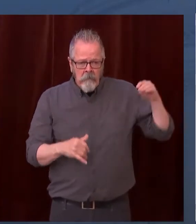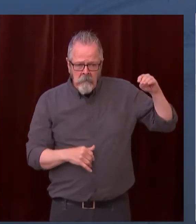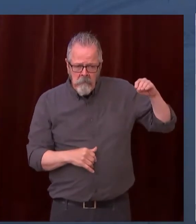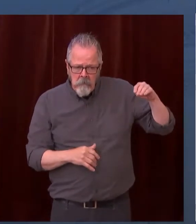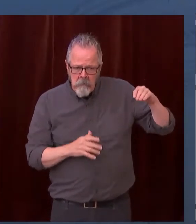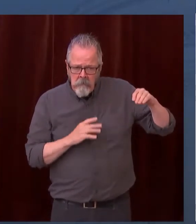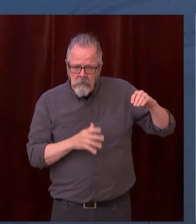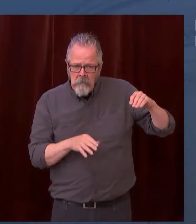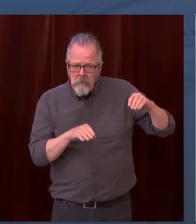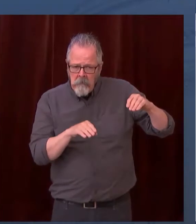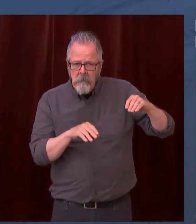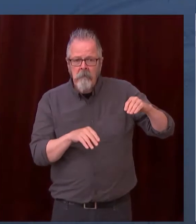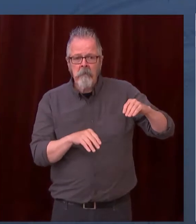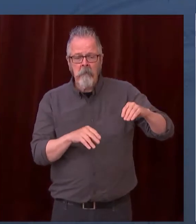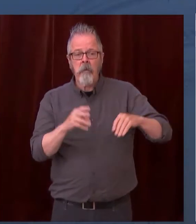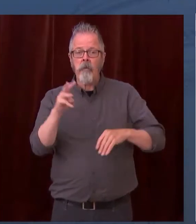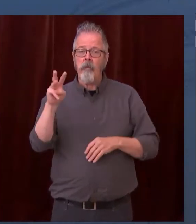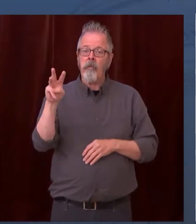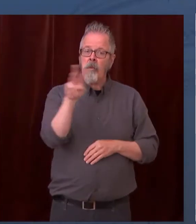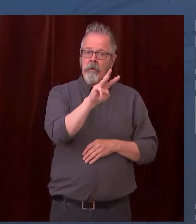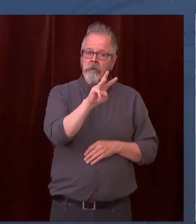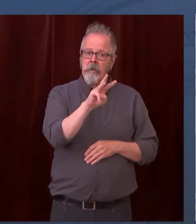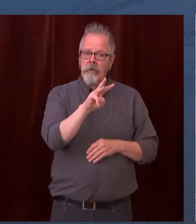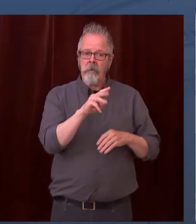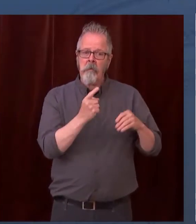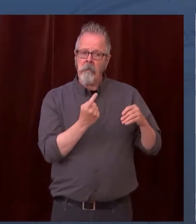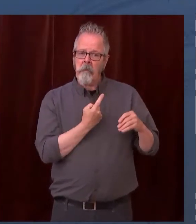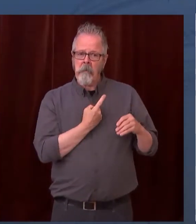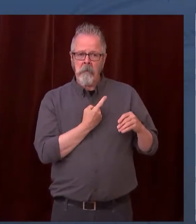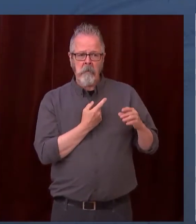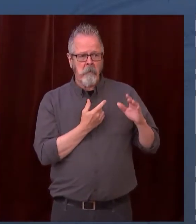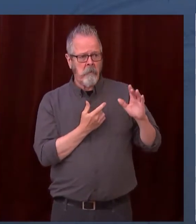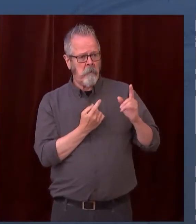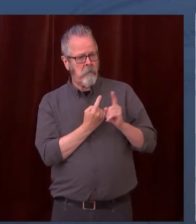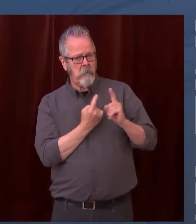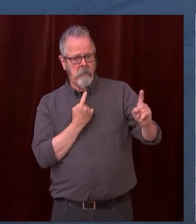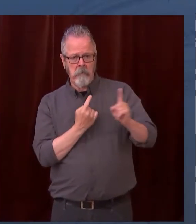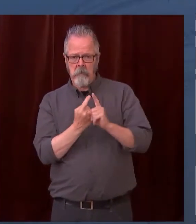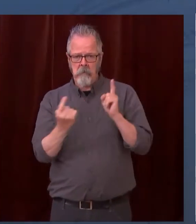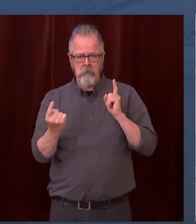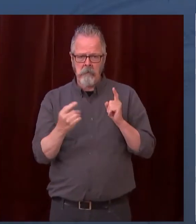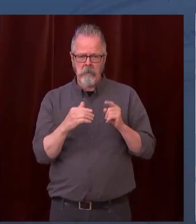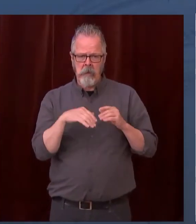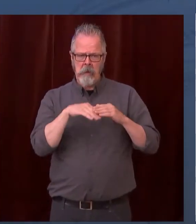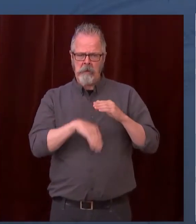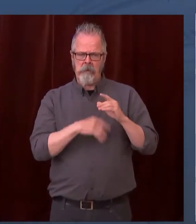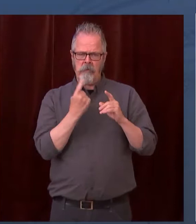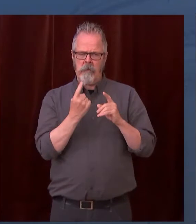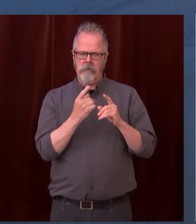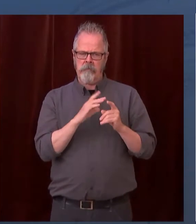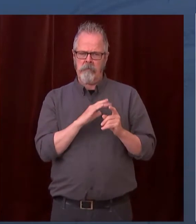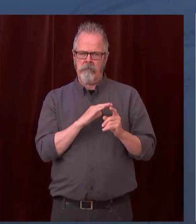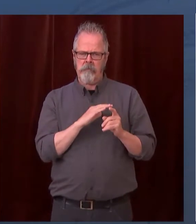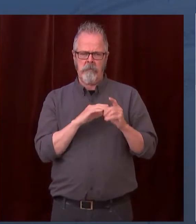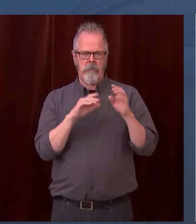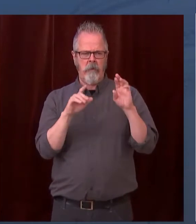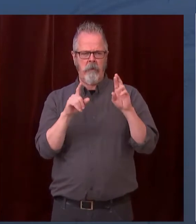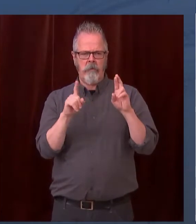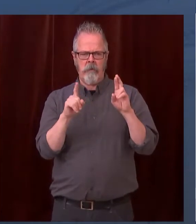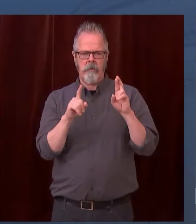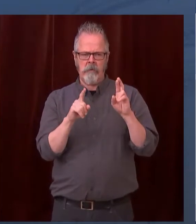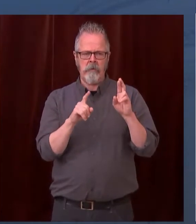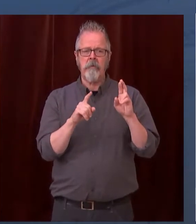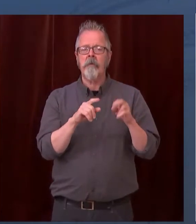eastern Washington. That is absolutely critical, that number 1, because if we get that down below 1,